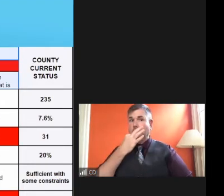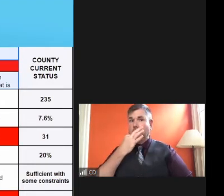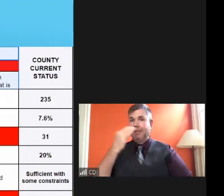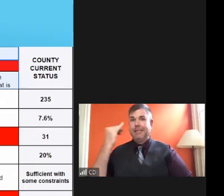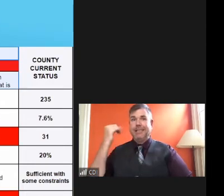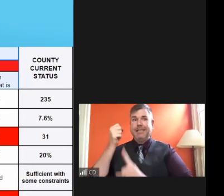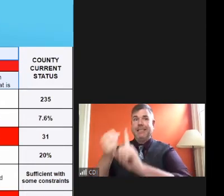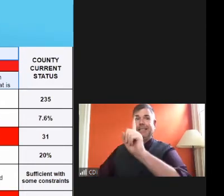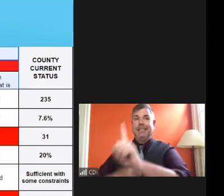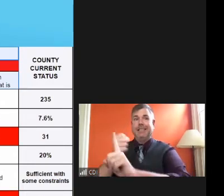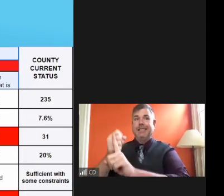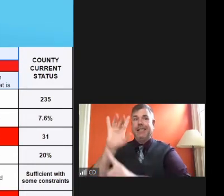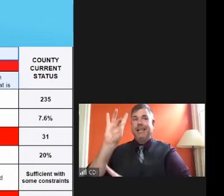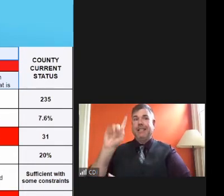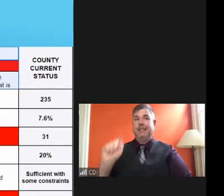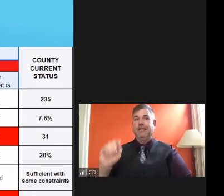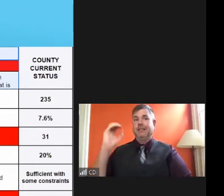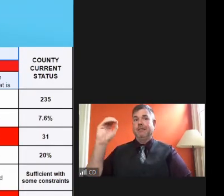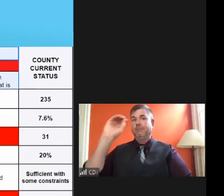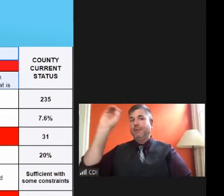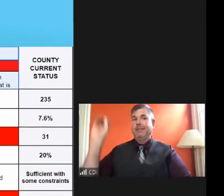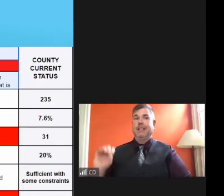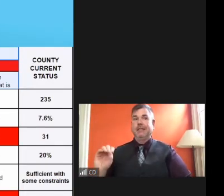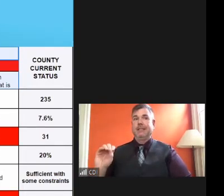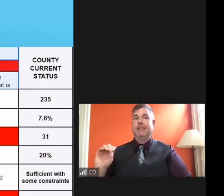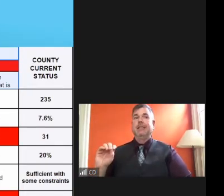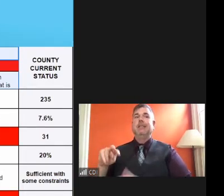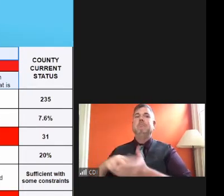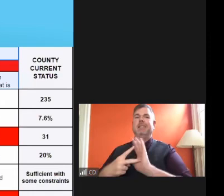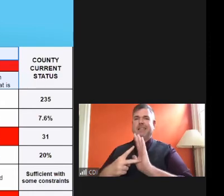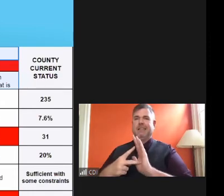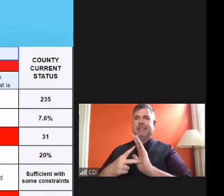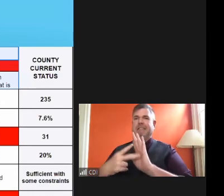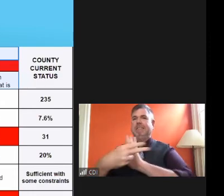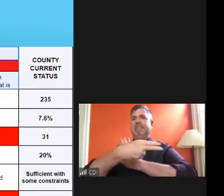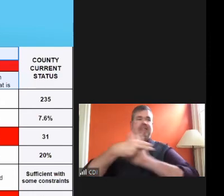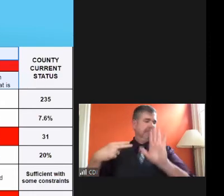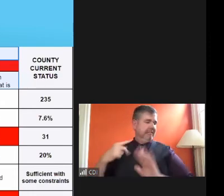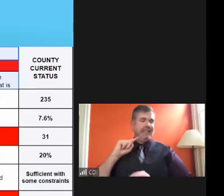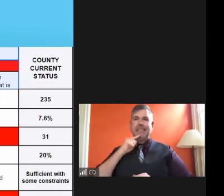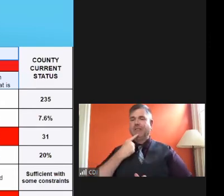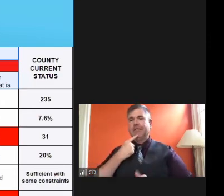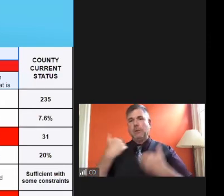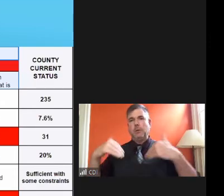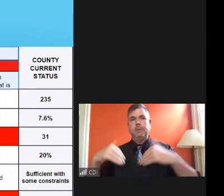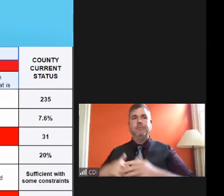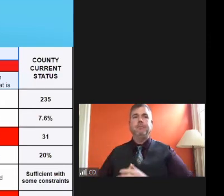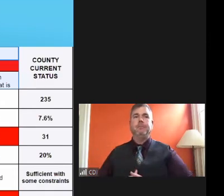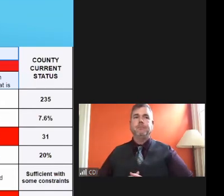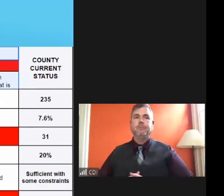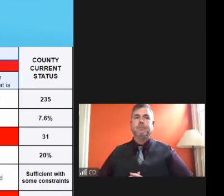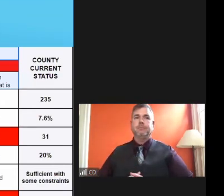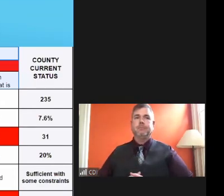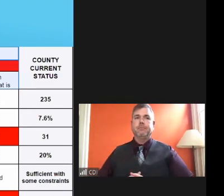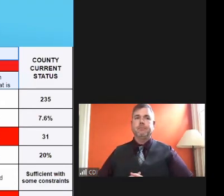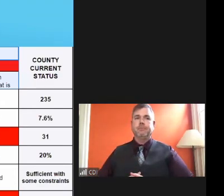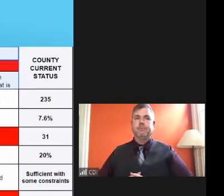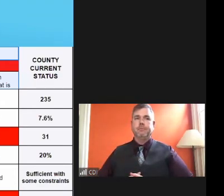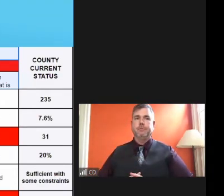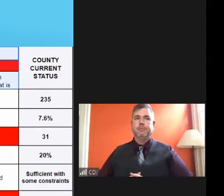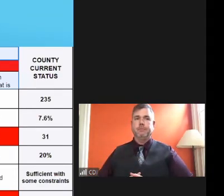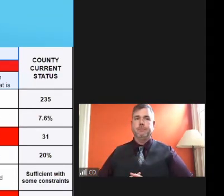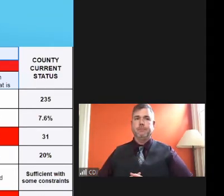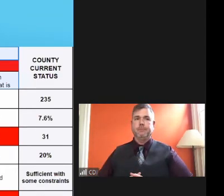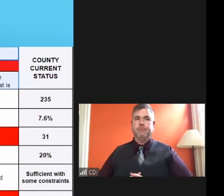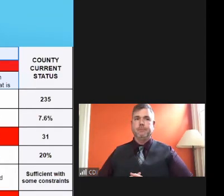how many patients have been hospitalized, what percentage of patients are in the ICU, we're really concentrating on making sure we've